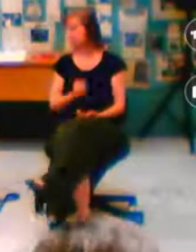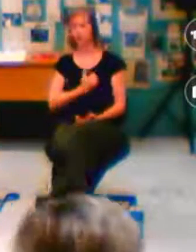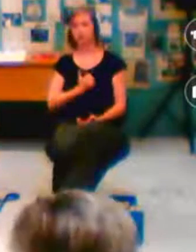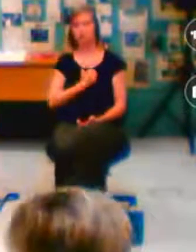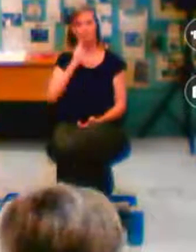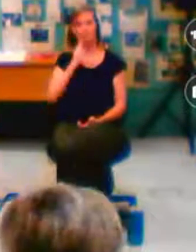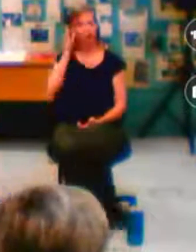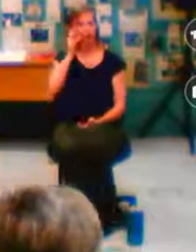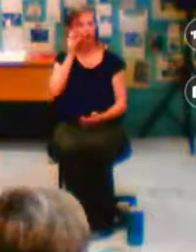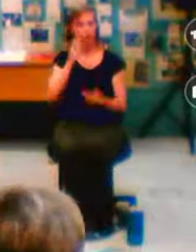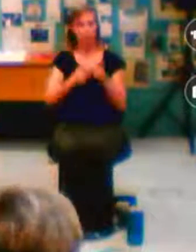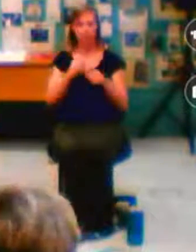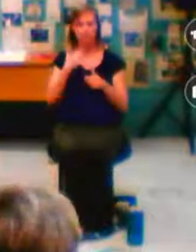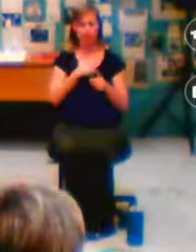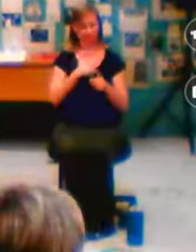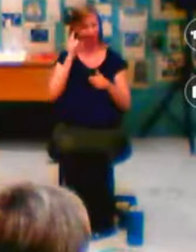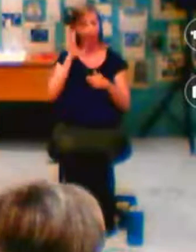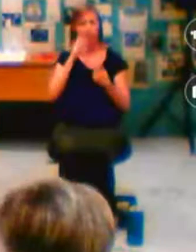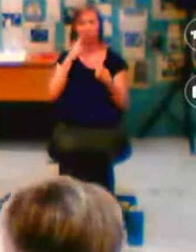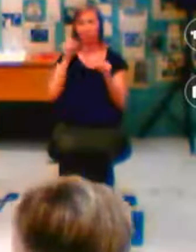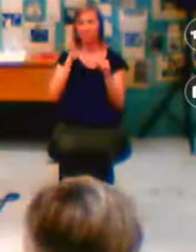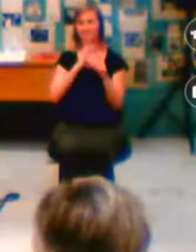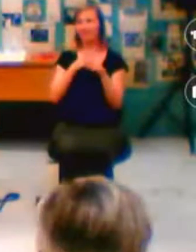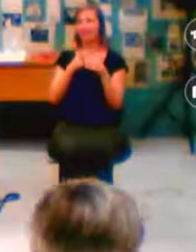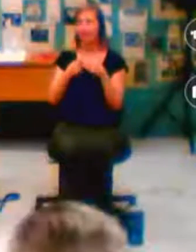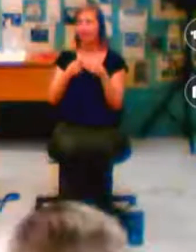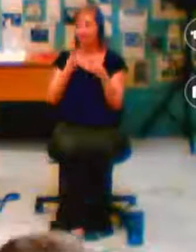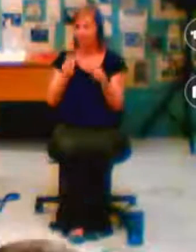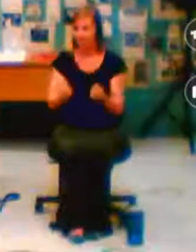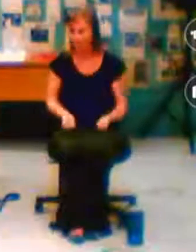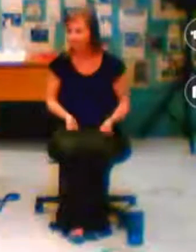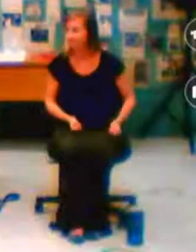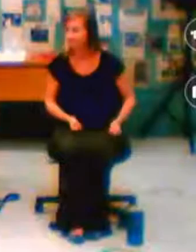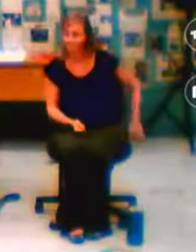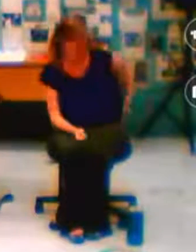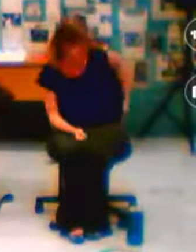that process. So thanks, everybody. Thanks, everybody.